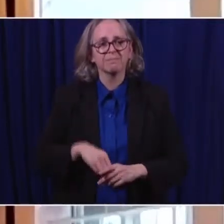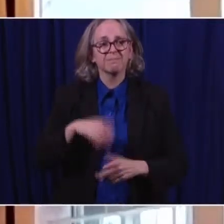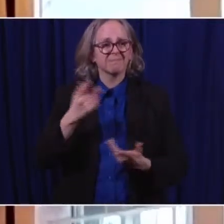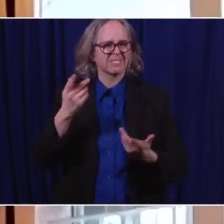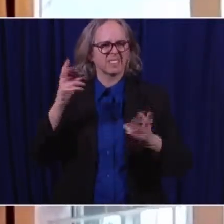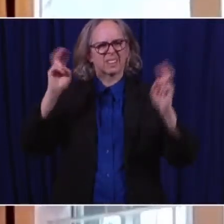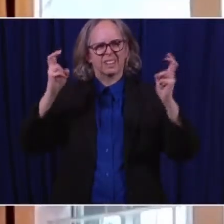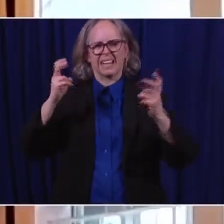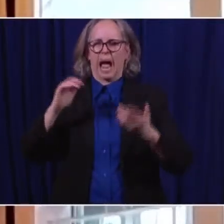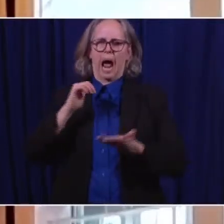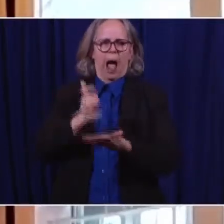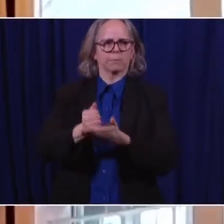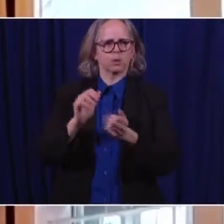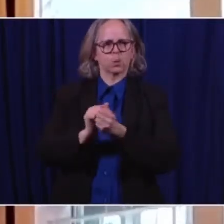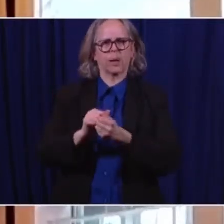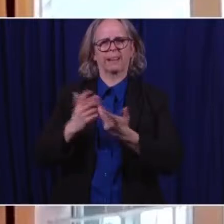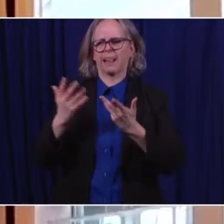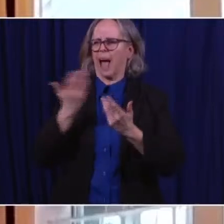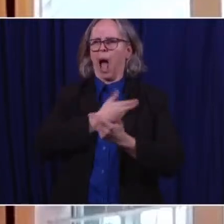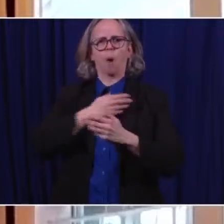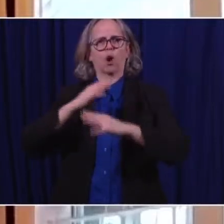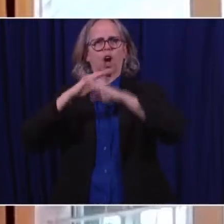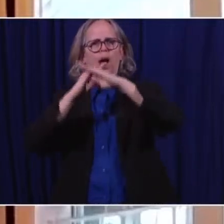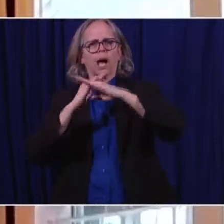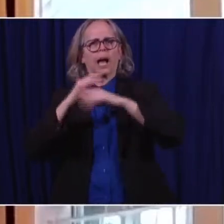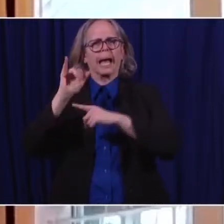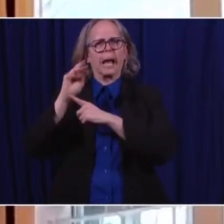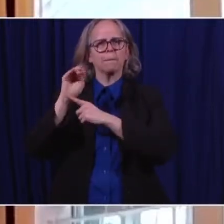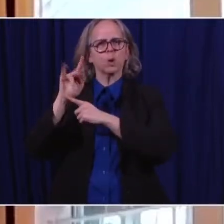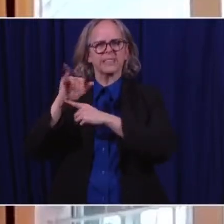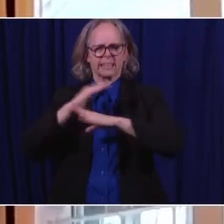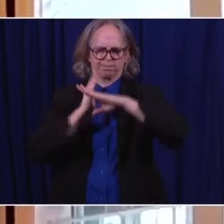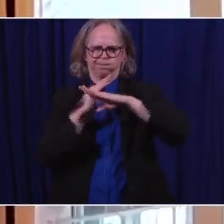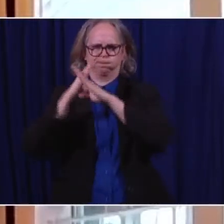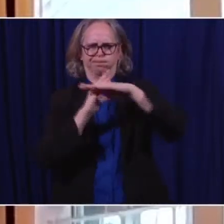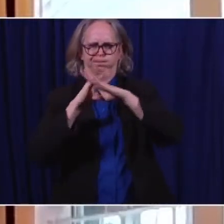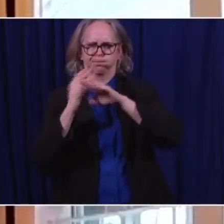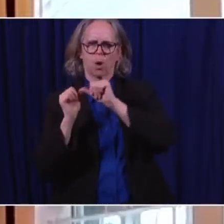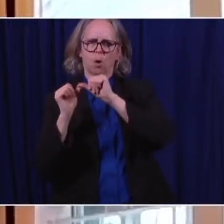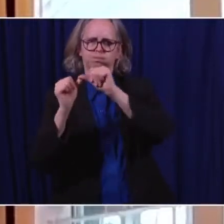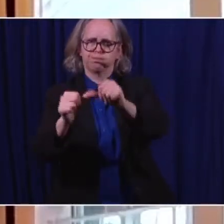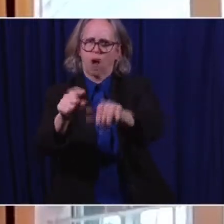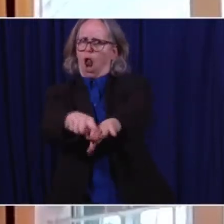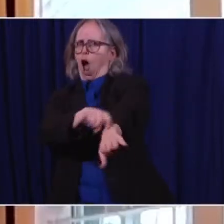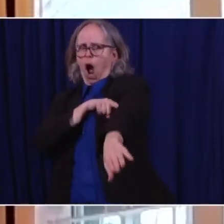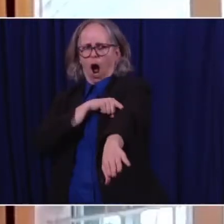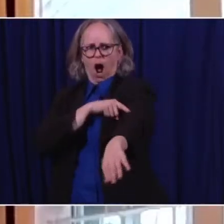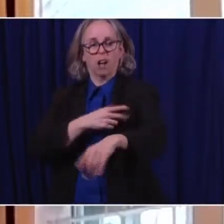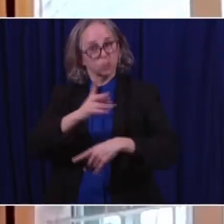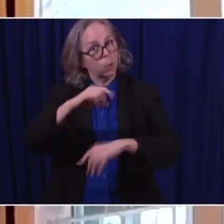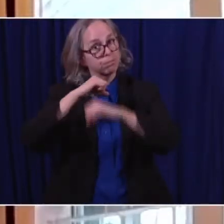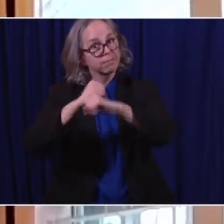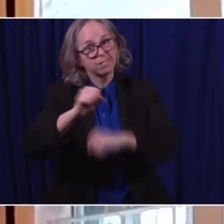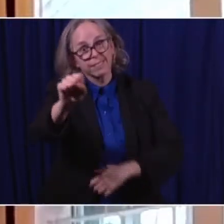long-lasting immunity. But that first vaccine does have a substantial impact.